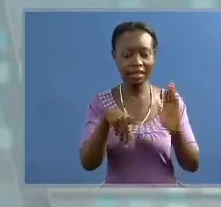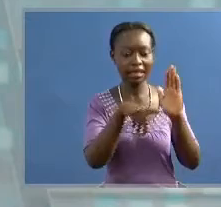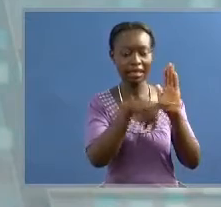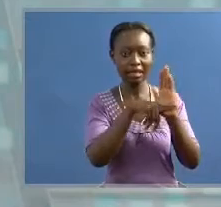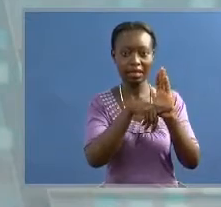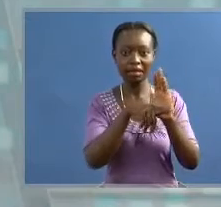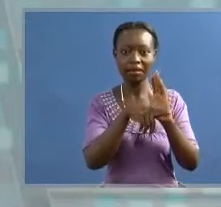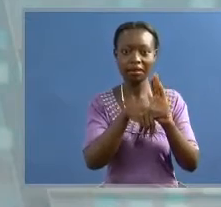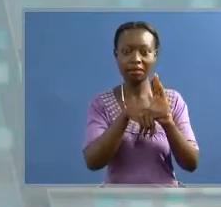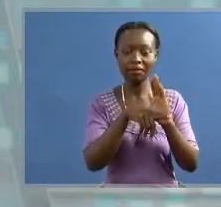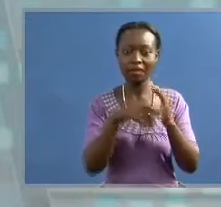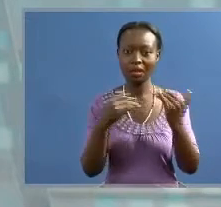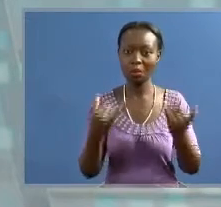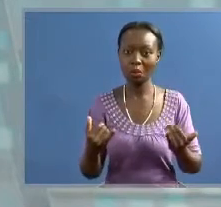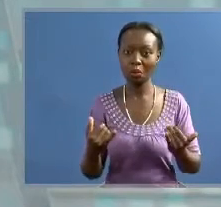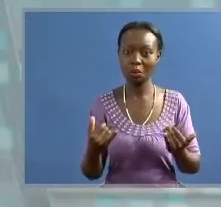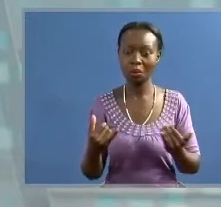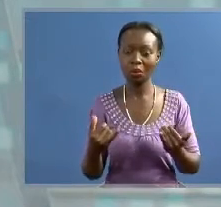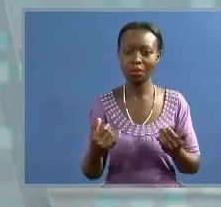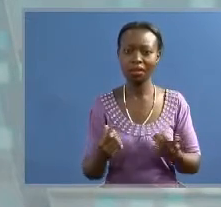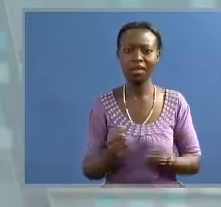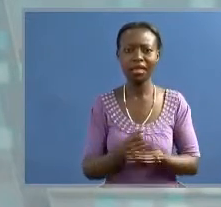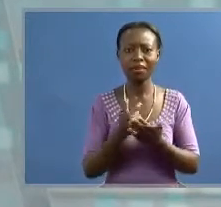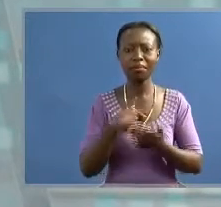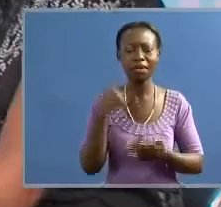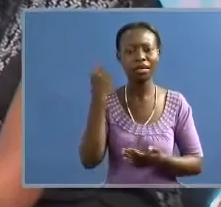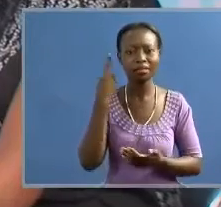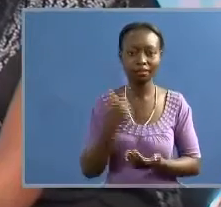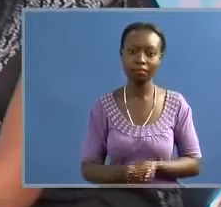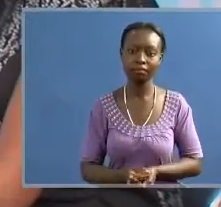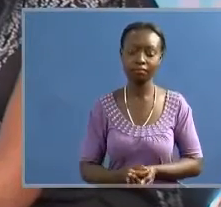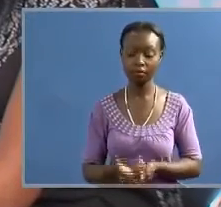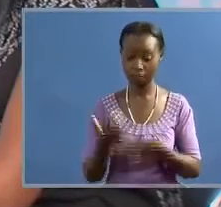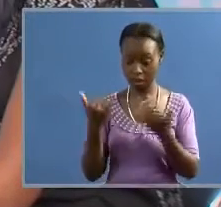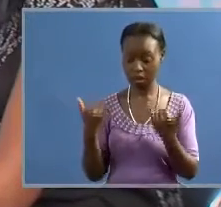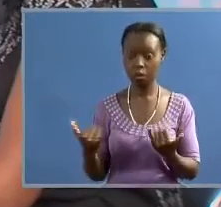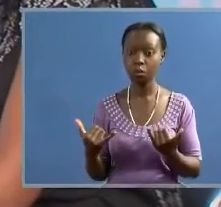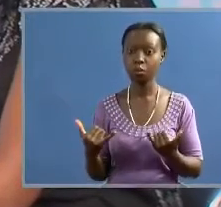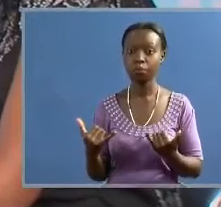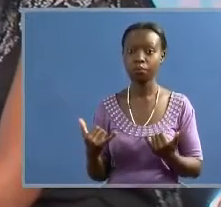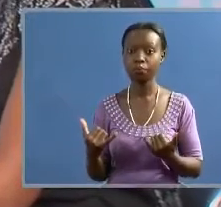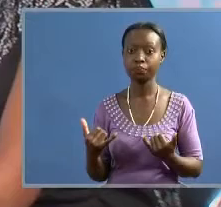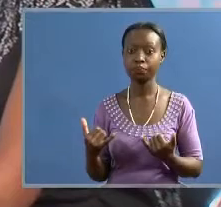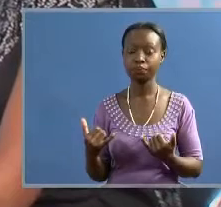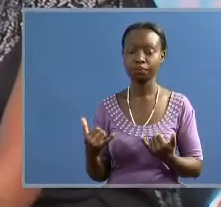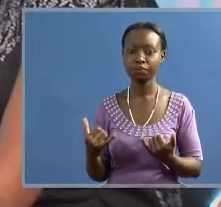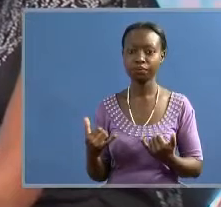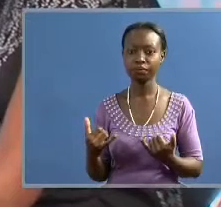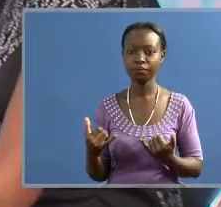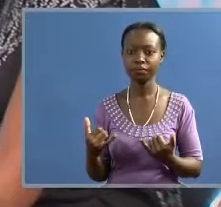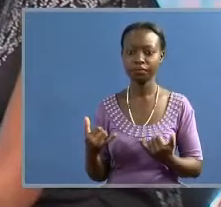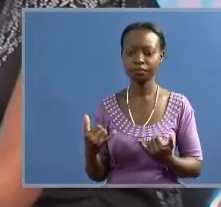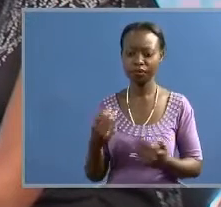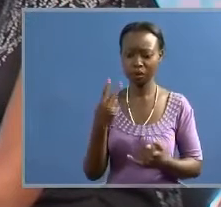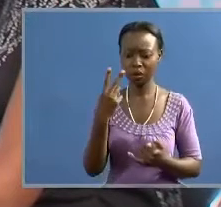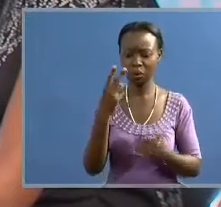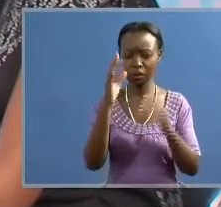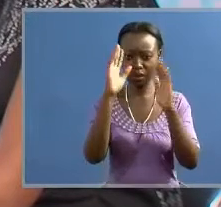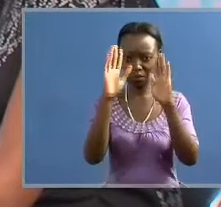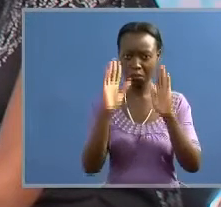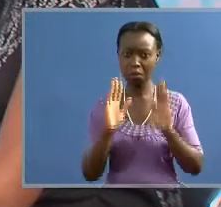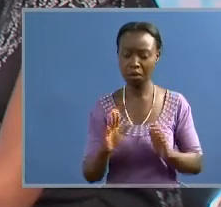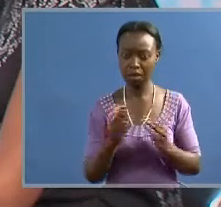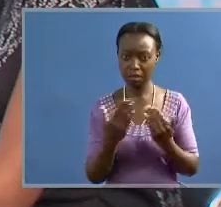for coronavirus. Help me understand the biology behind this. Now, there are basically two main important things